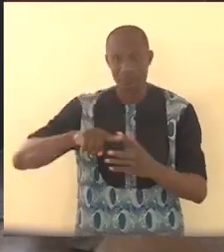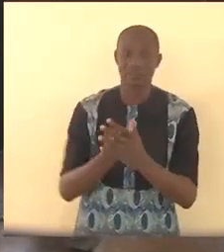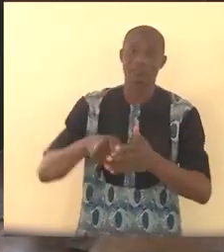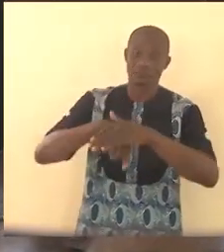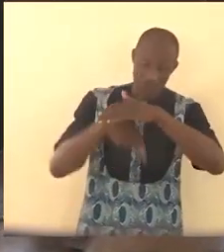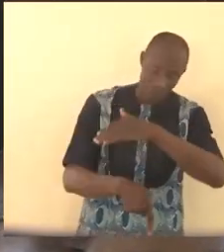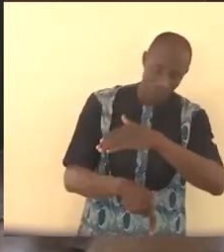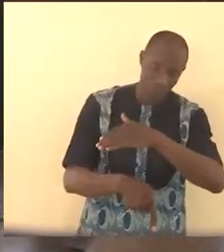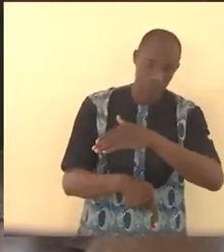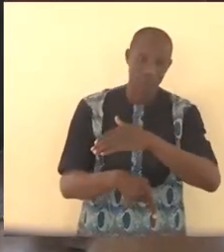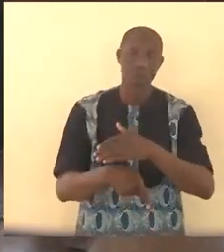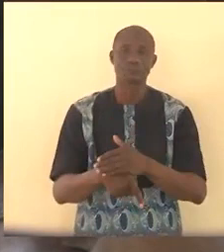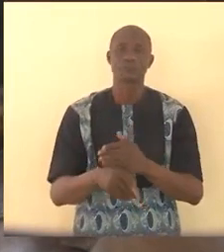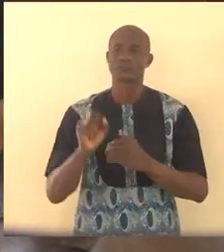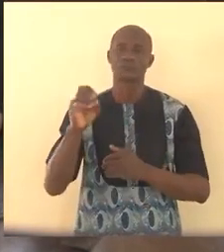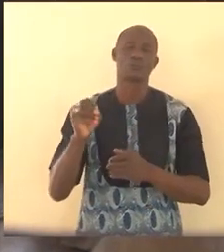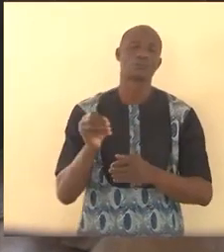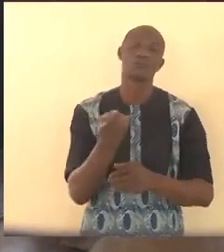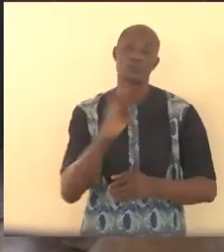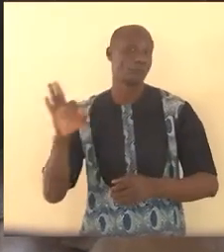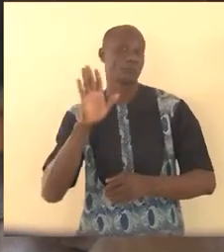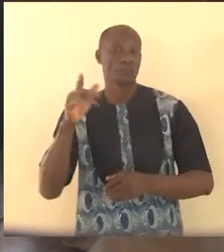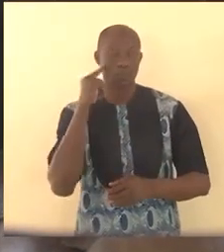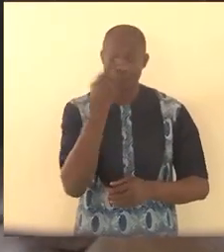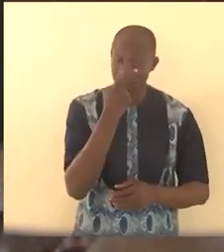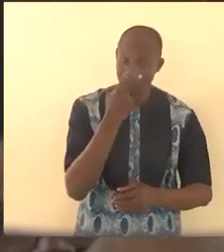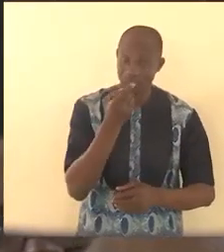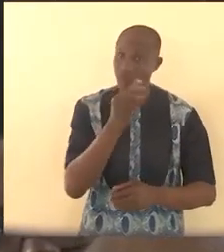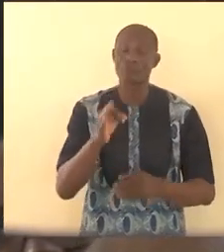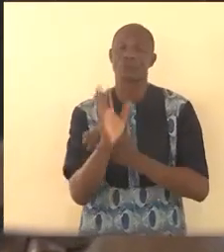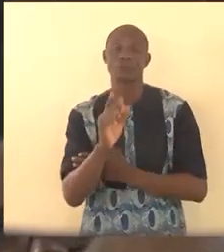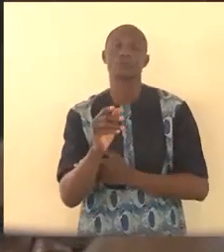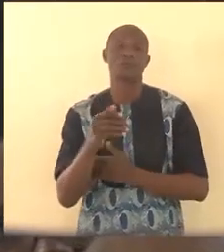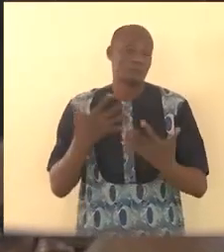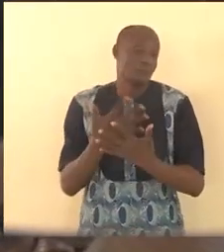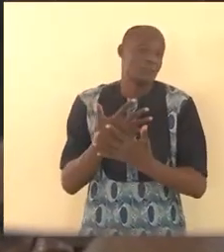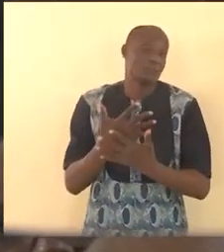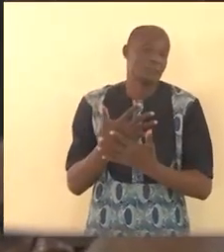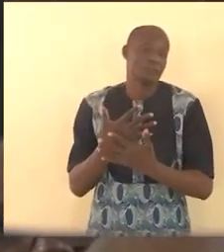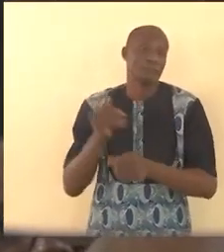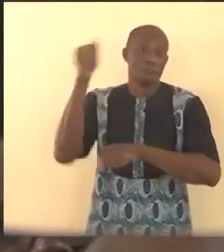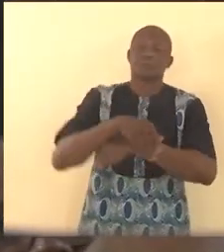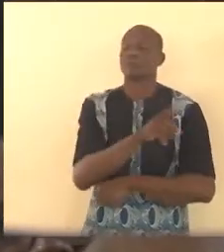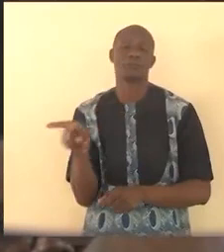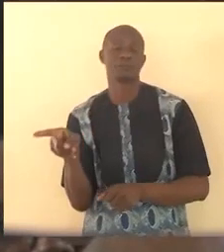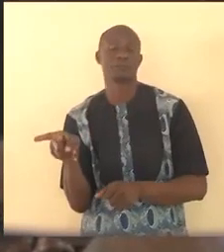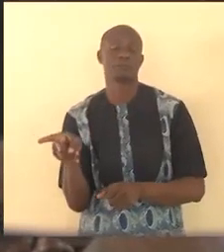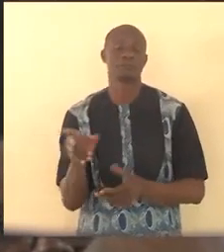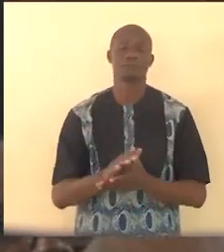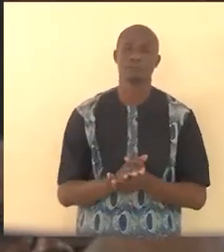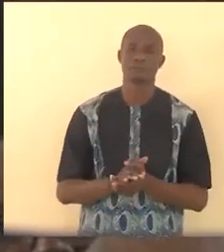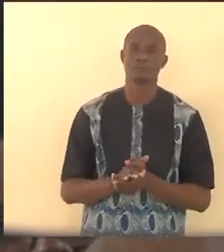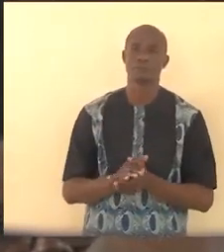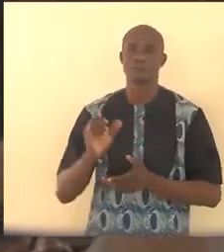So sometimes when you take your eyes off God, then fear will not dominate you and begin to live in a frightening